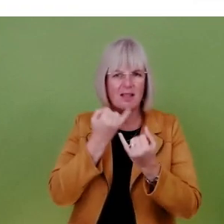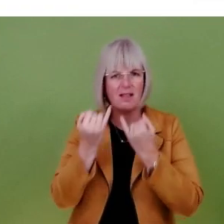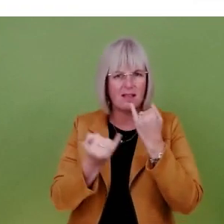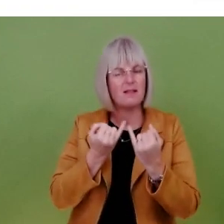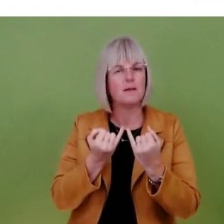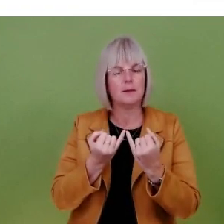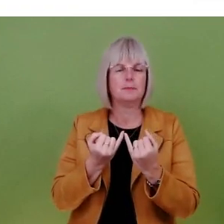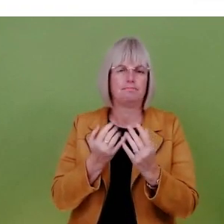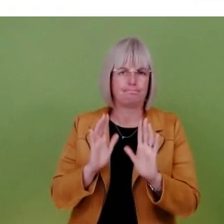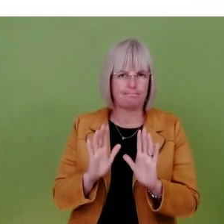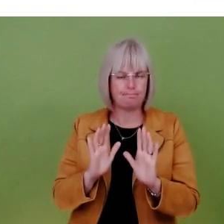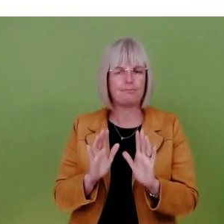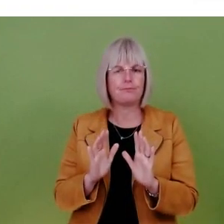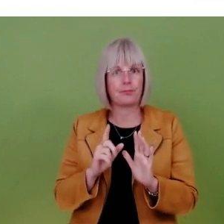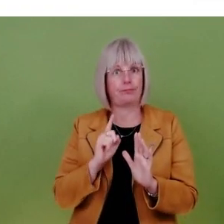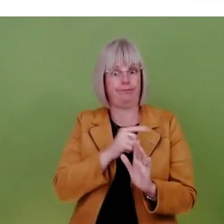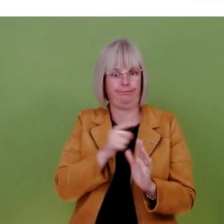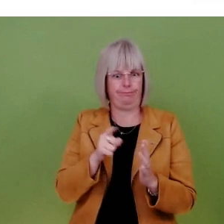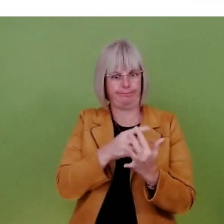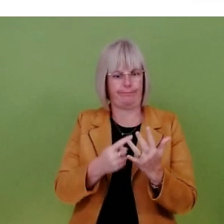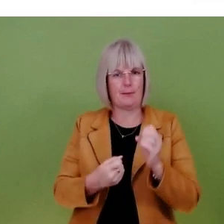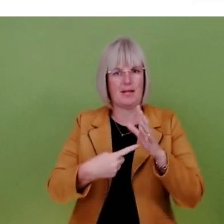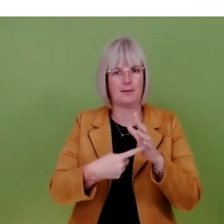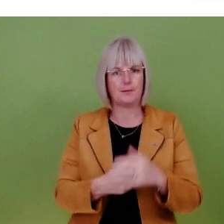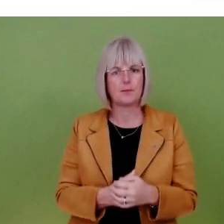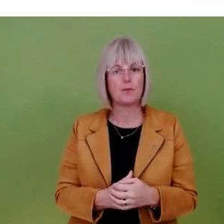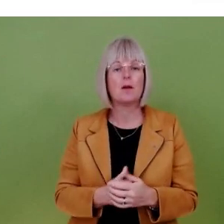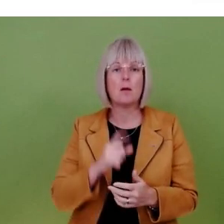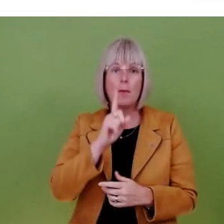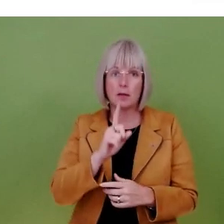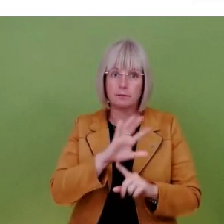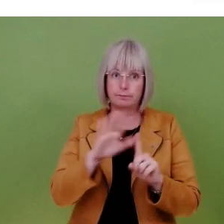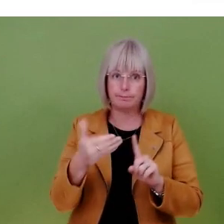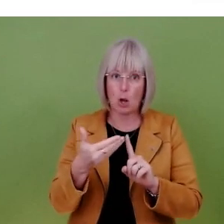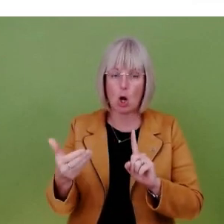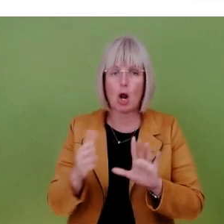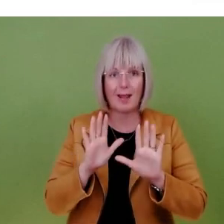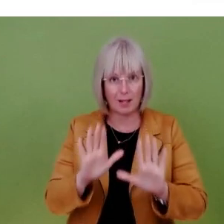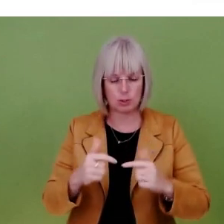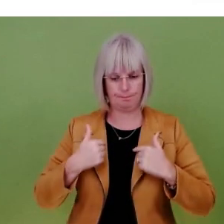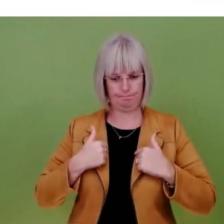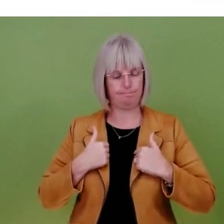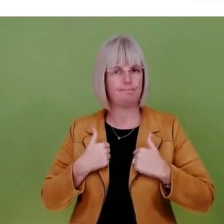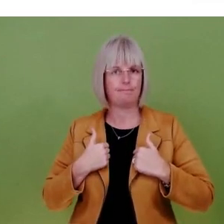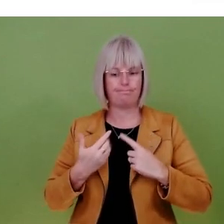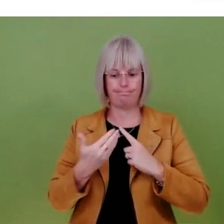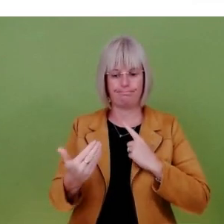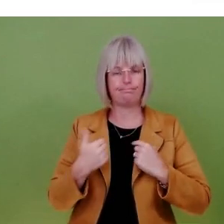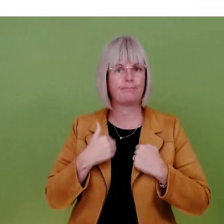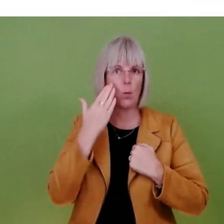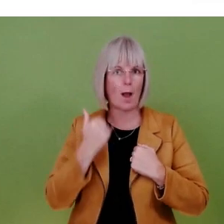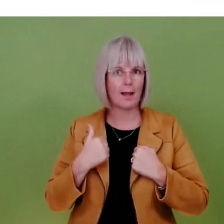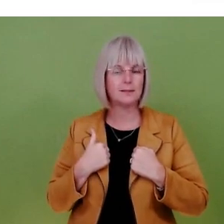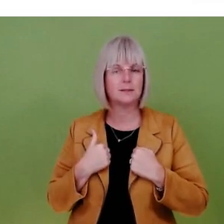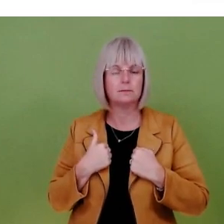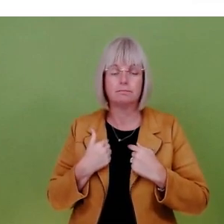acknowledging that as somebody who's racialised as white, it means I don't have experience of racism, and I'm not impacted in the way that